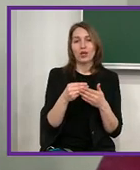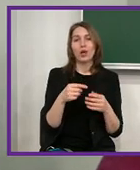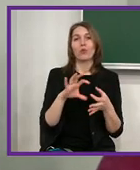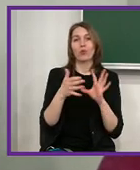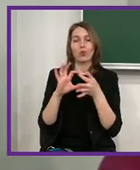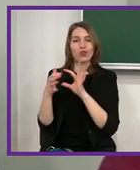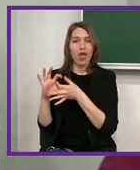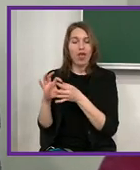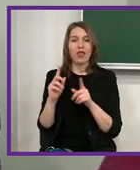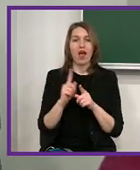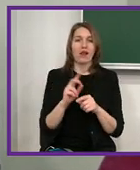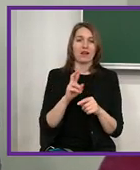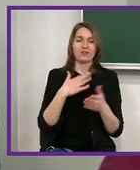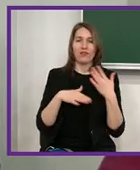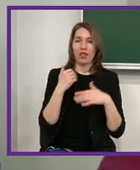culture and work environment.